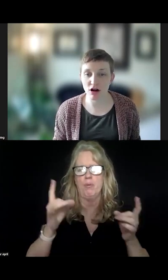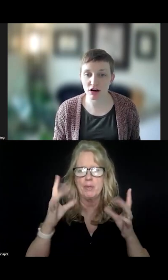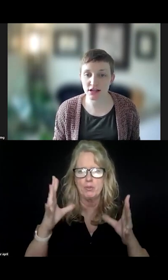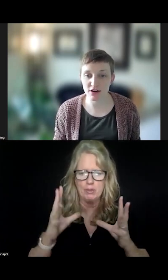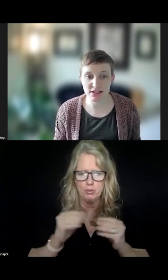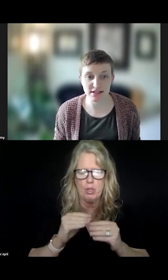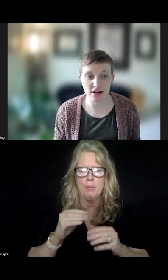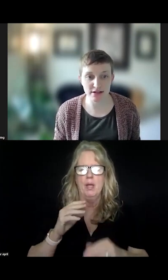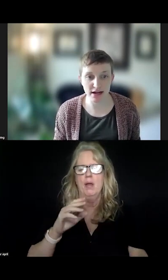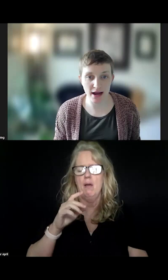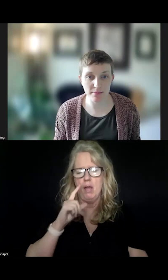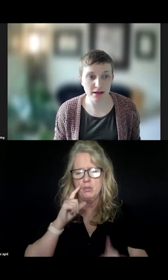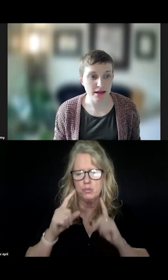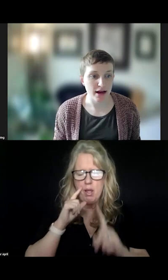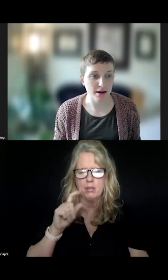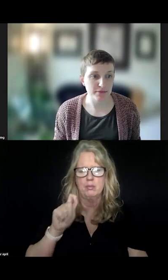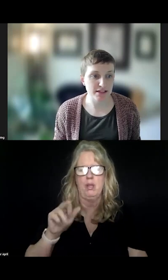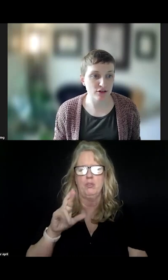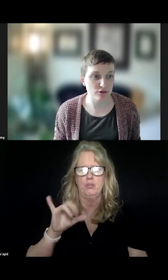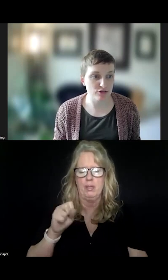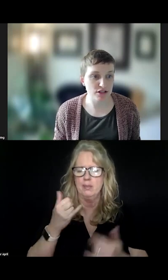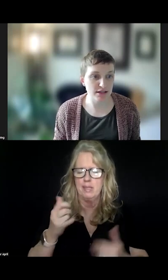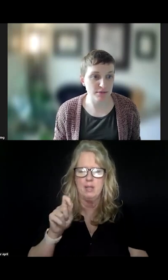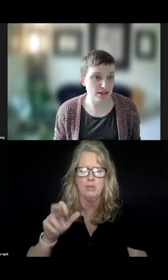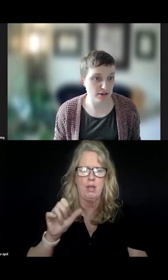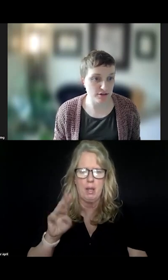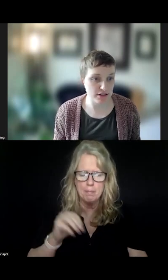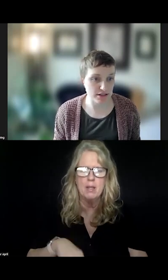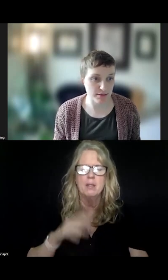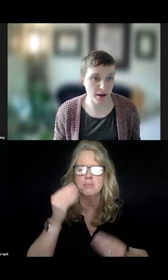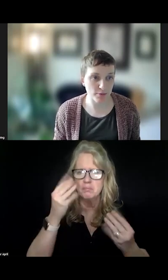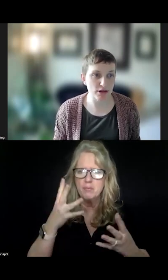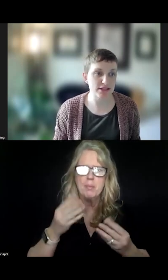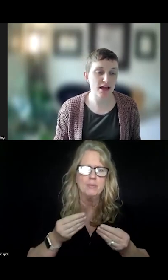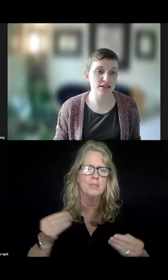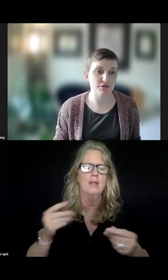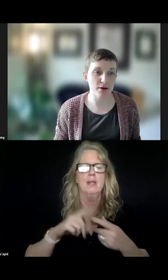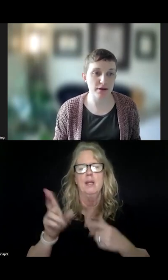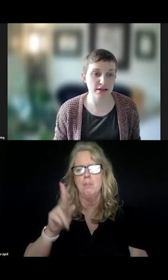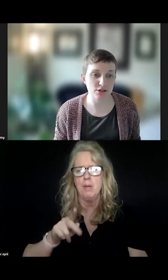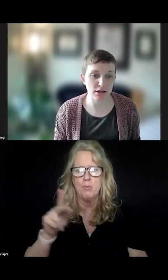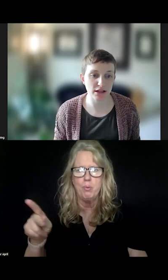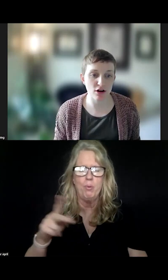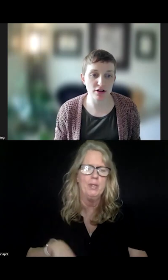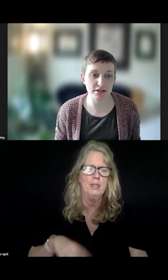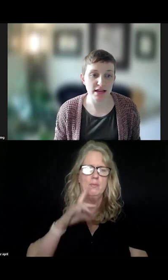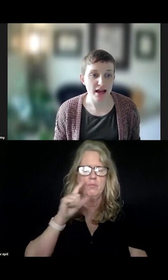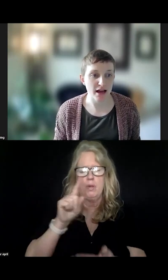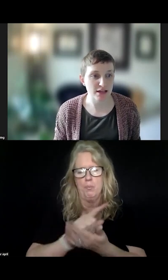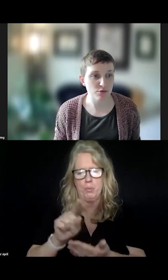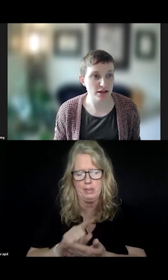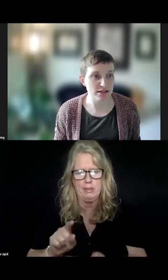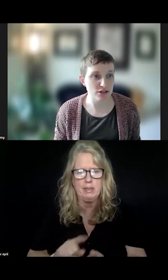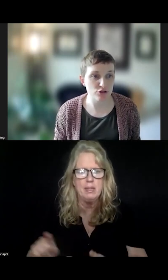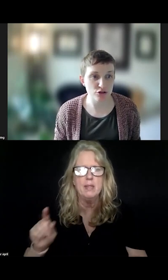on talk.crisisnow.com. This includes the materials, the PowerPoint slides from these weekly calls,